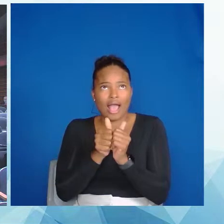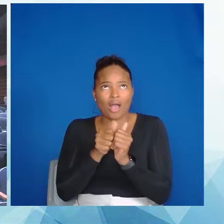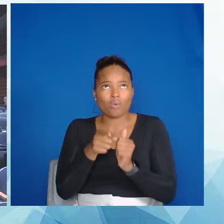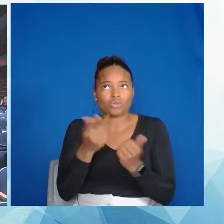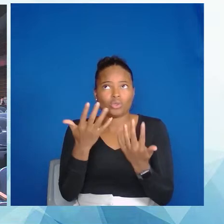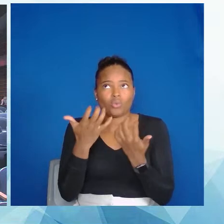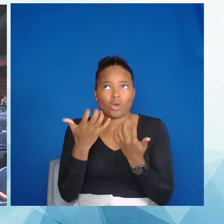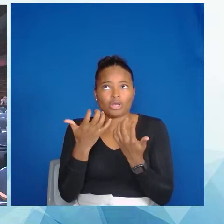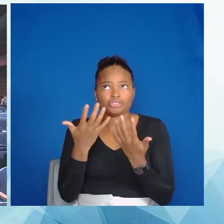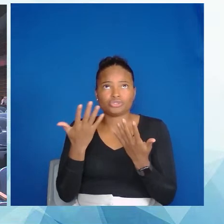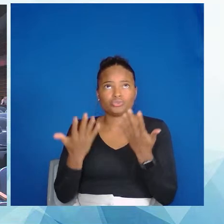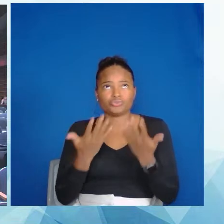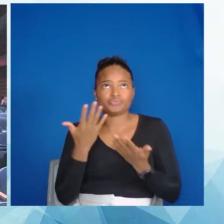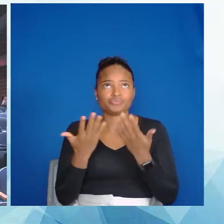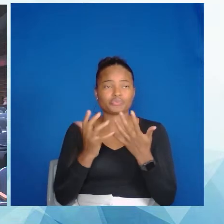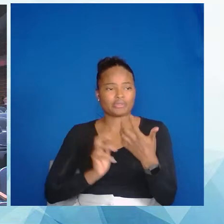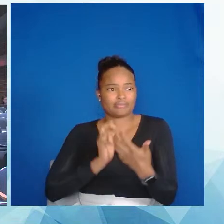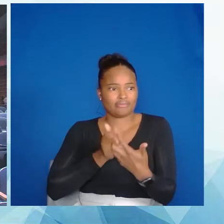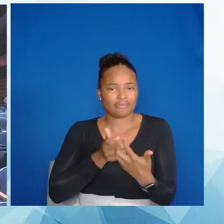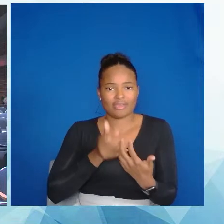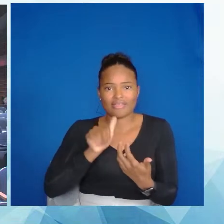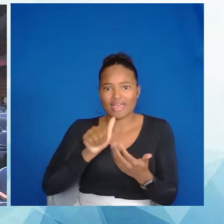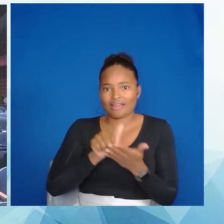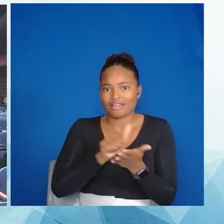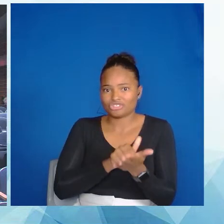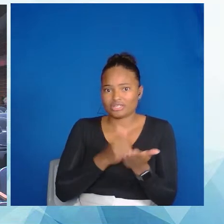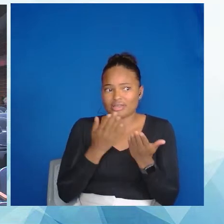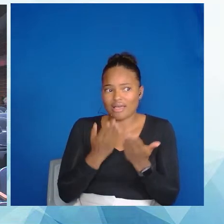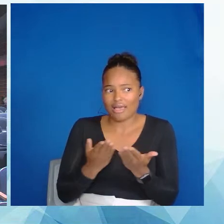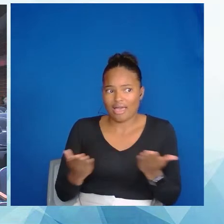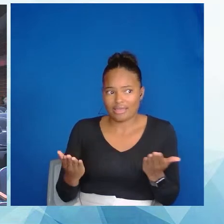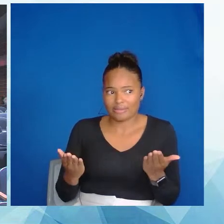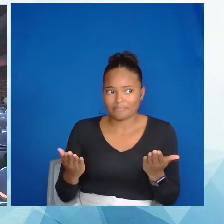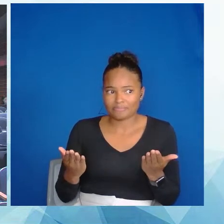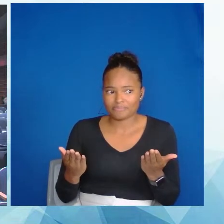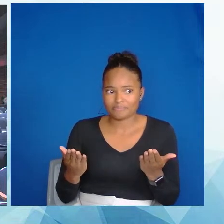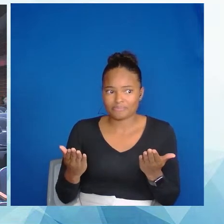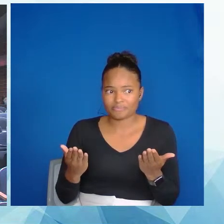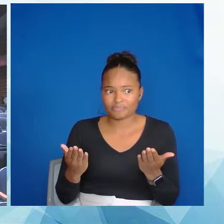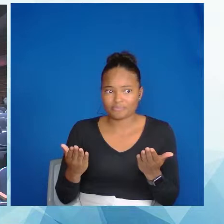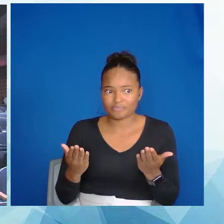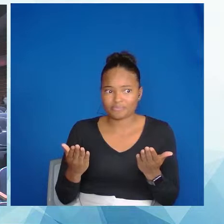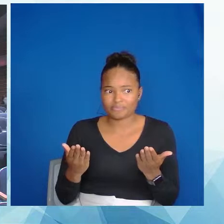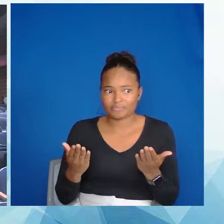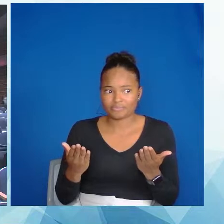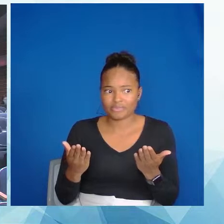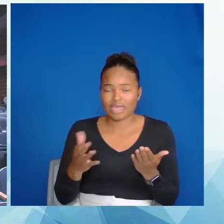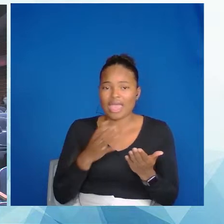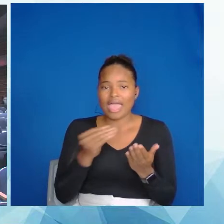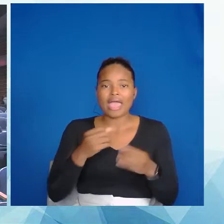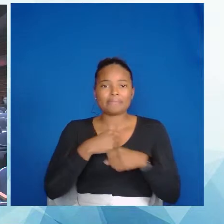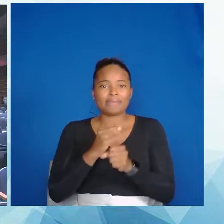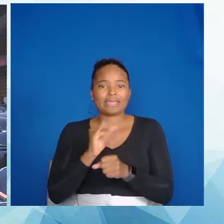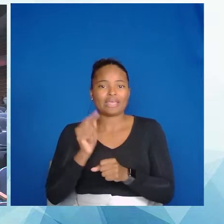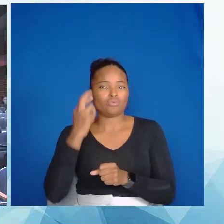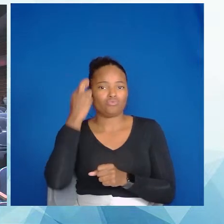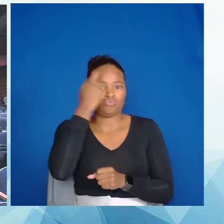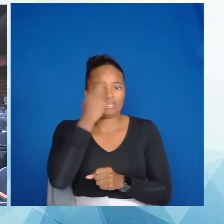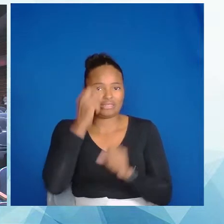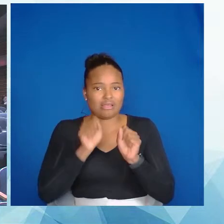frame the agenda item to be reasonably related to everything you think might want to discuss.